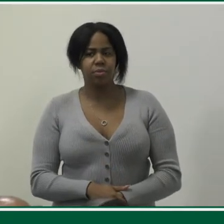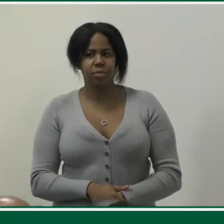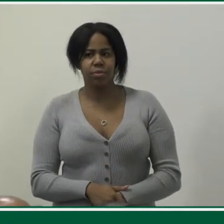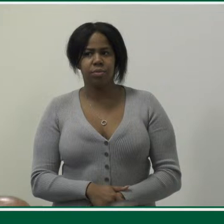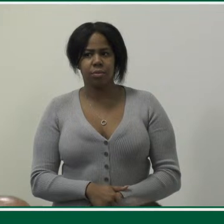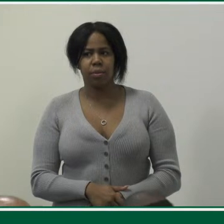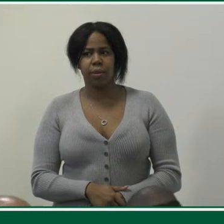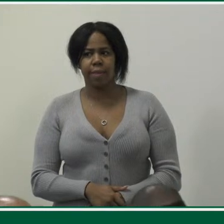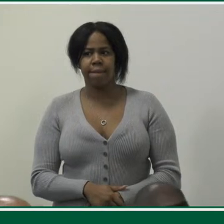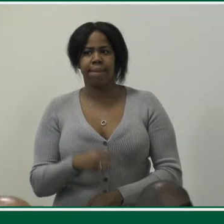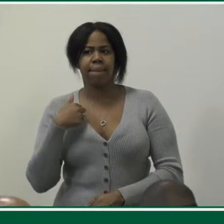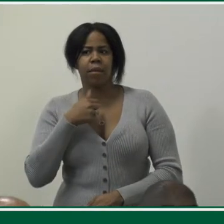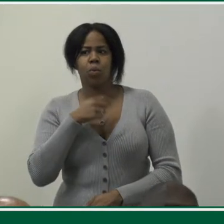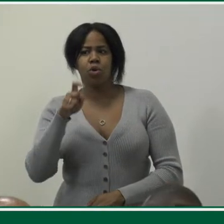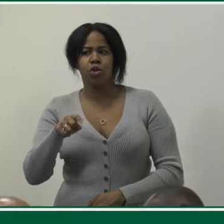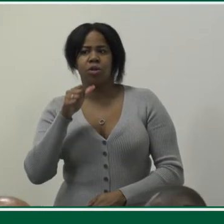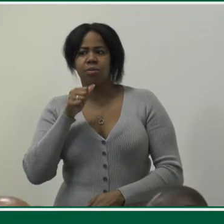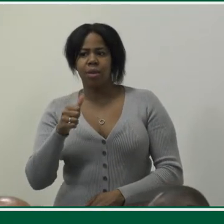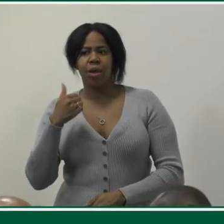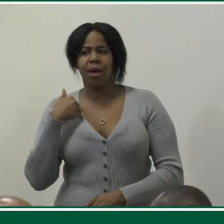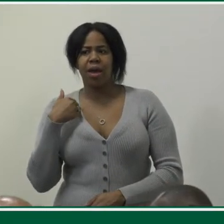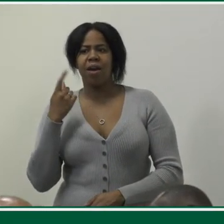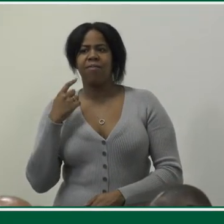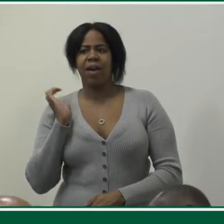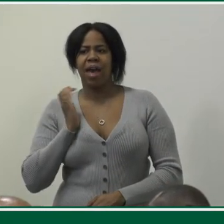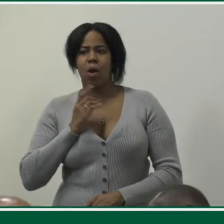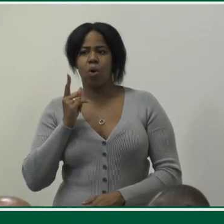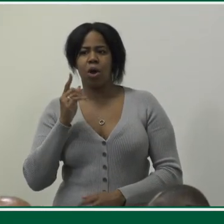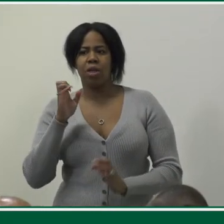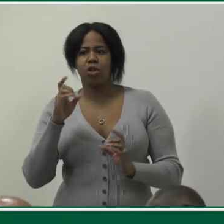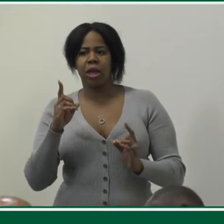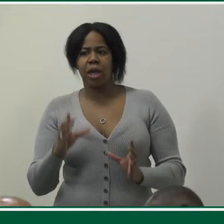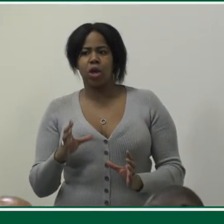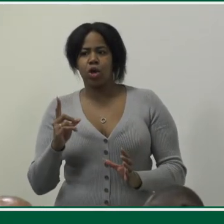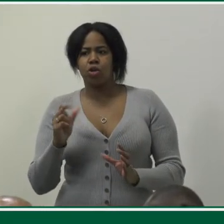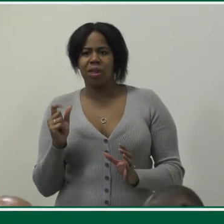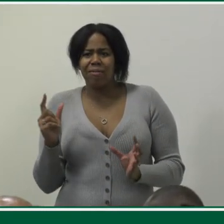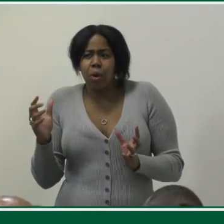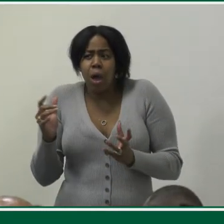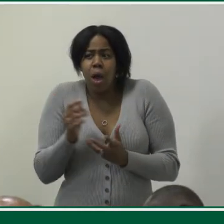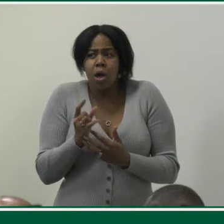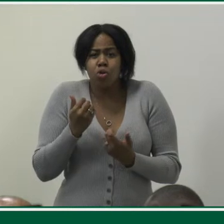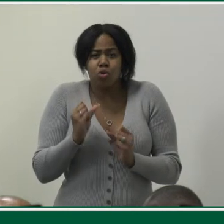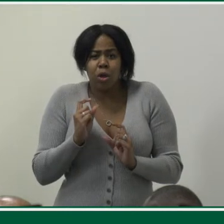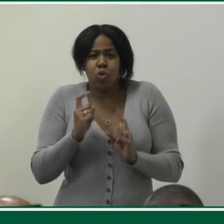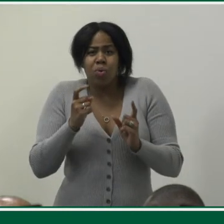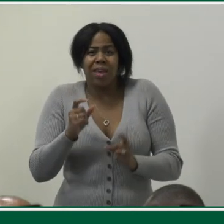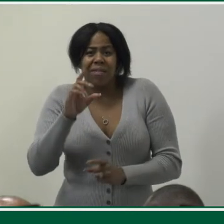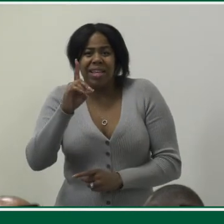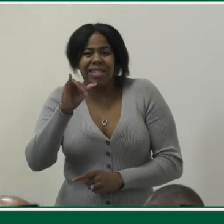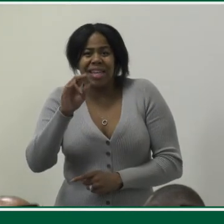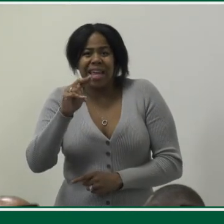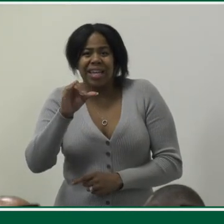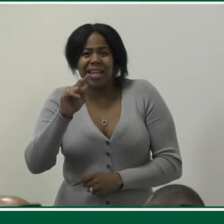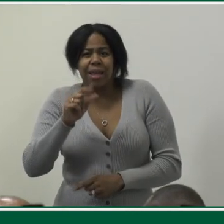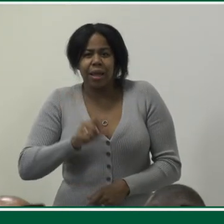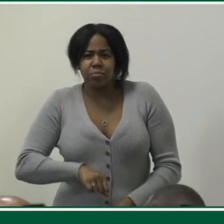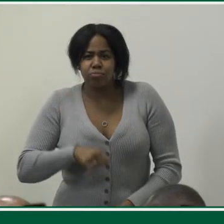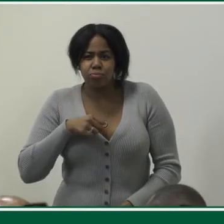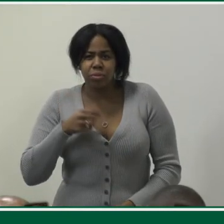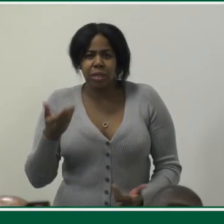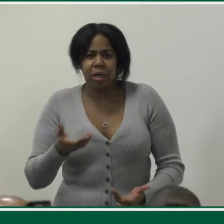have our educators have to cobble together an experience to give Black students dignity on this campus. And so we're doing